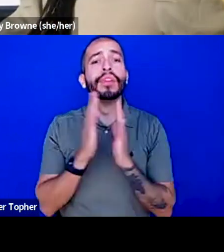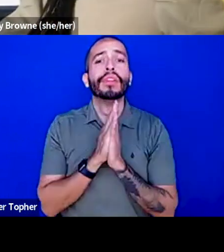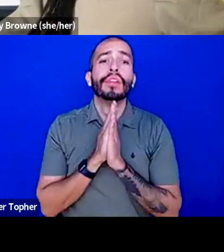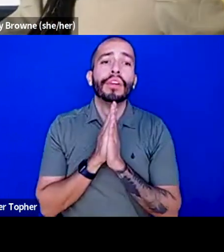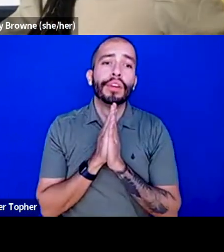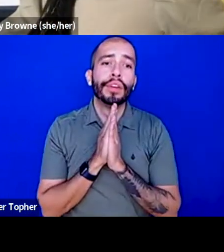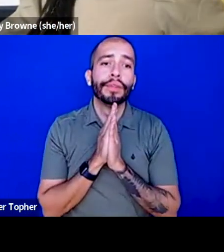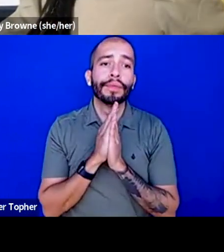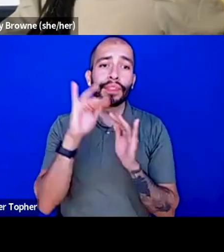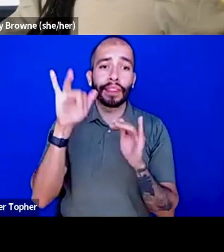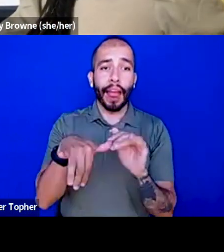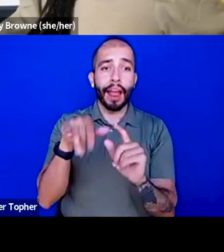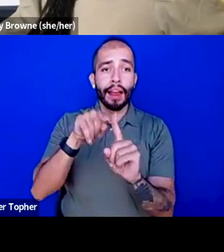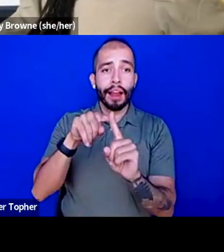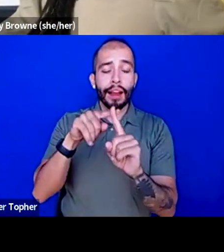land,